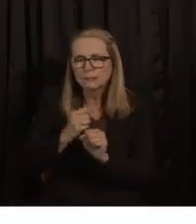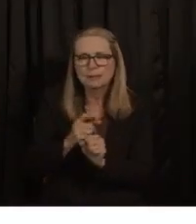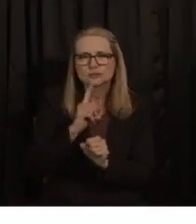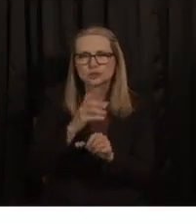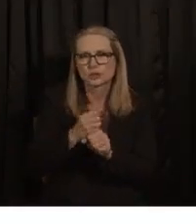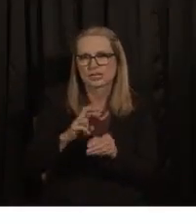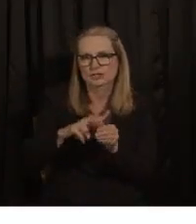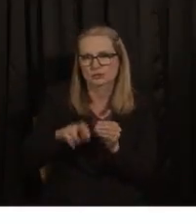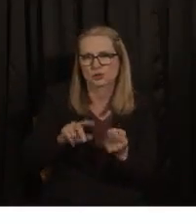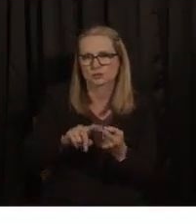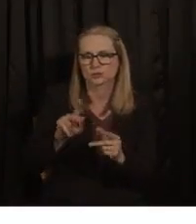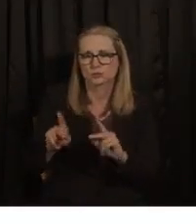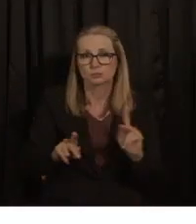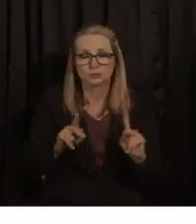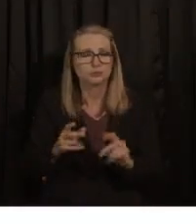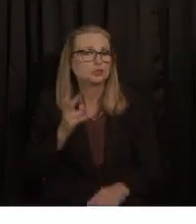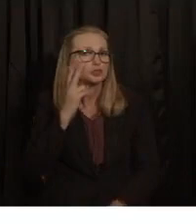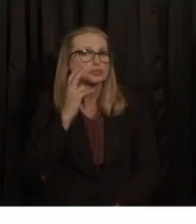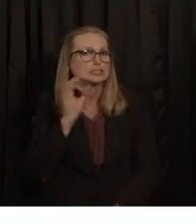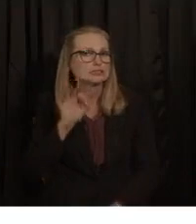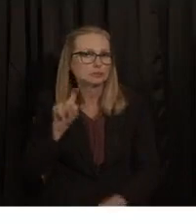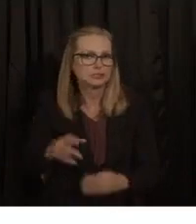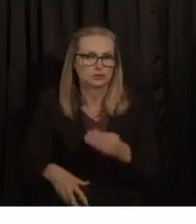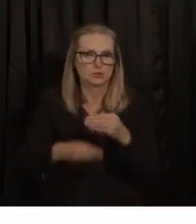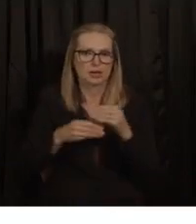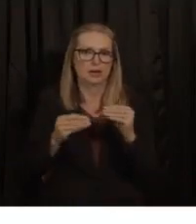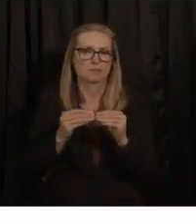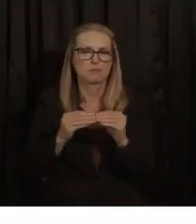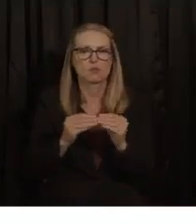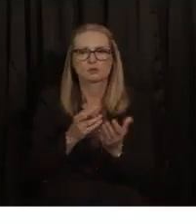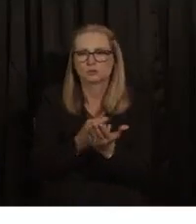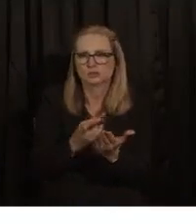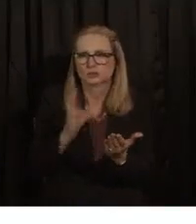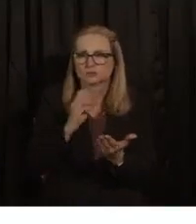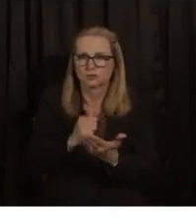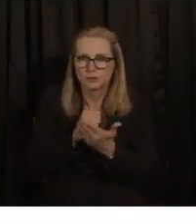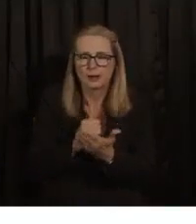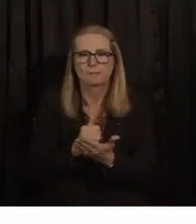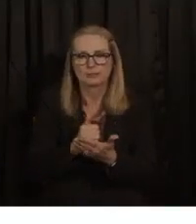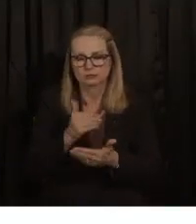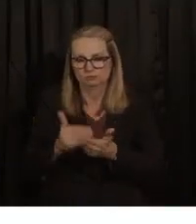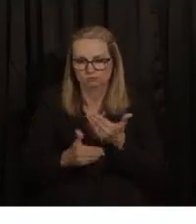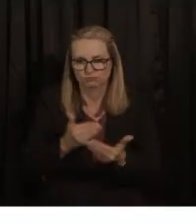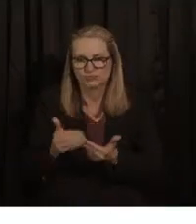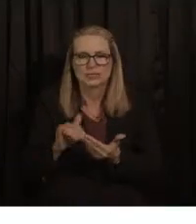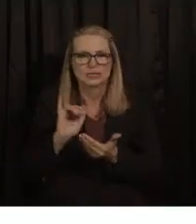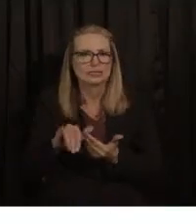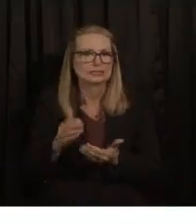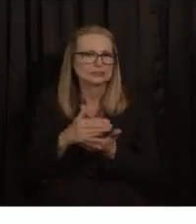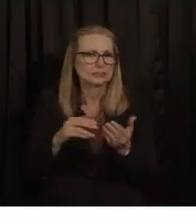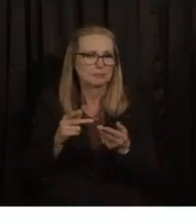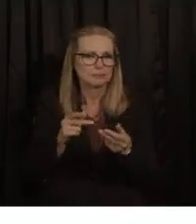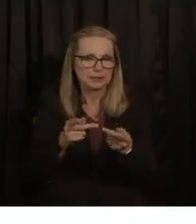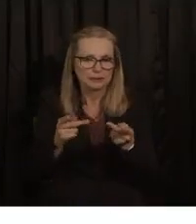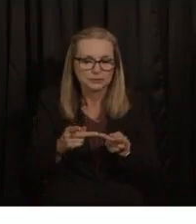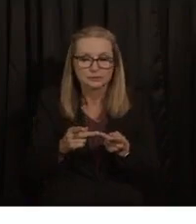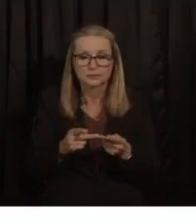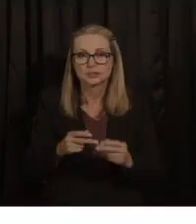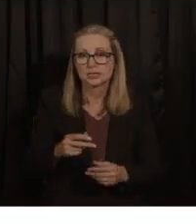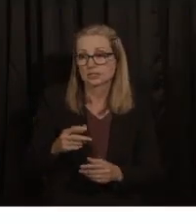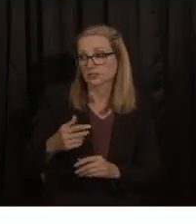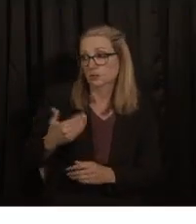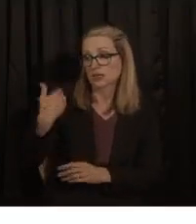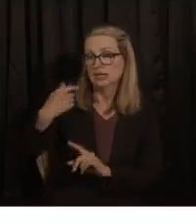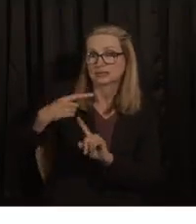to determine if additional testing resources are needed to meet the demand in a specific area. In the past month alone, we have added additional